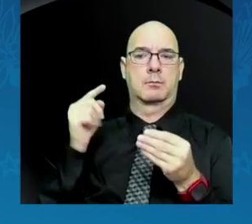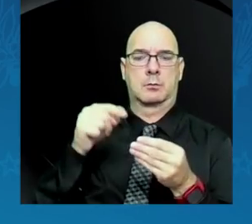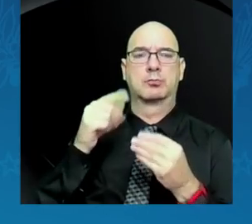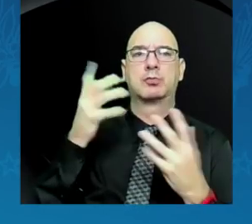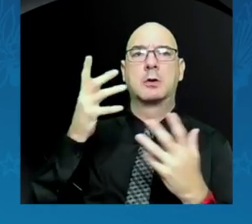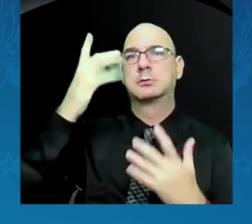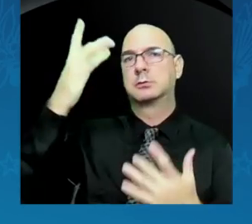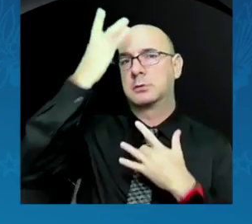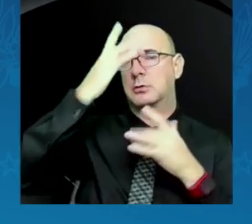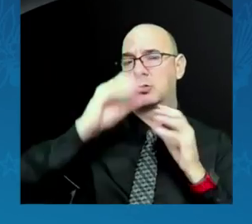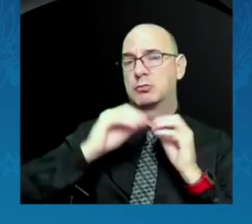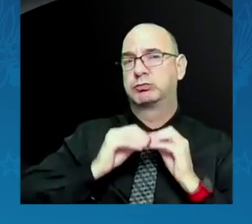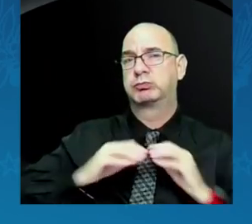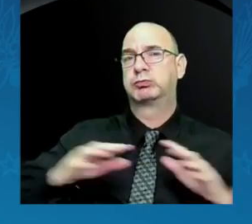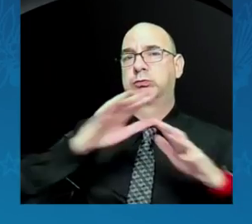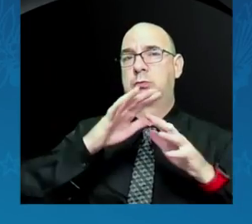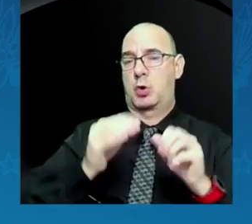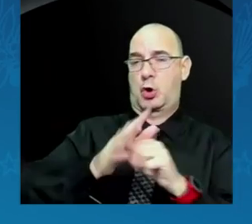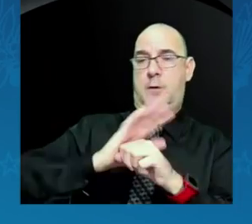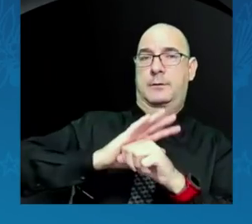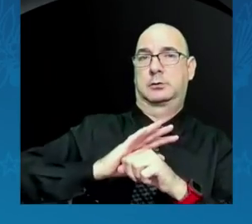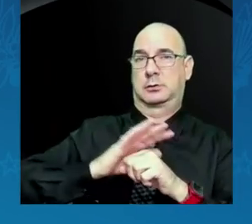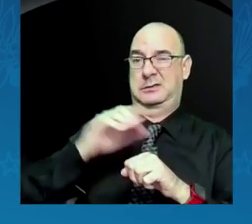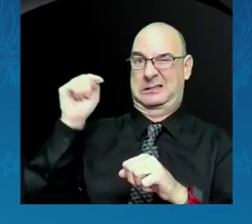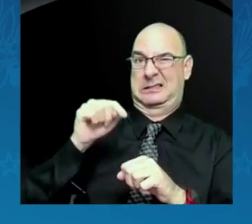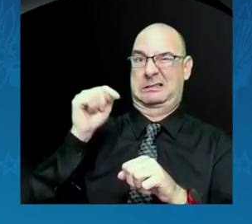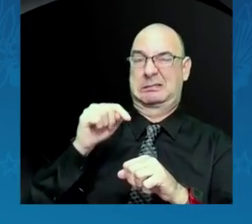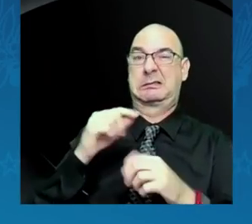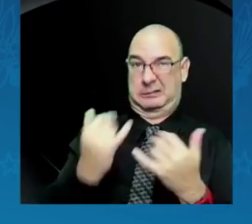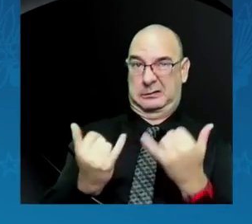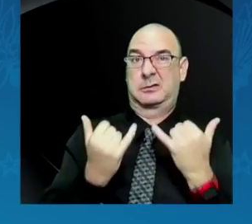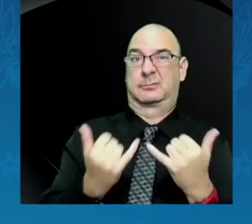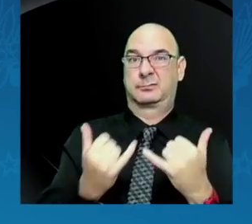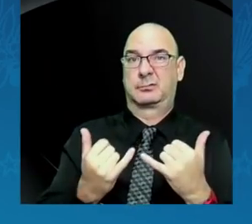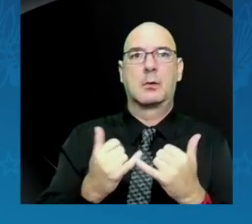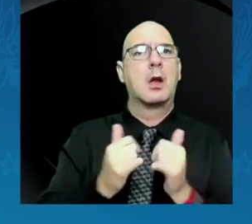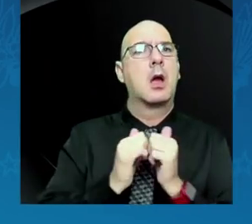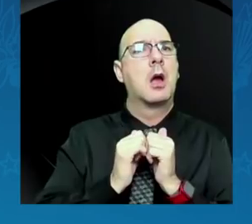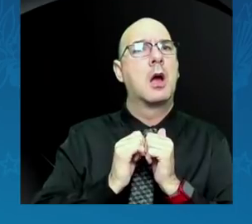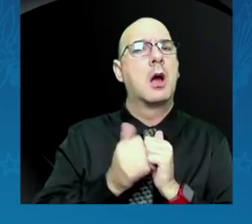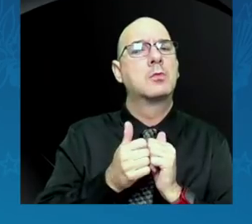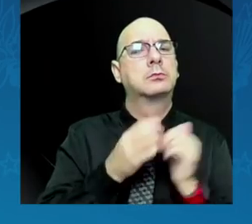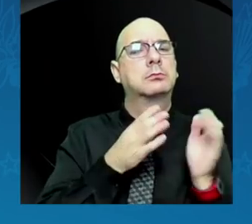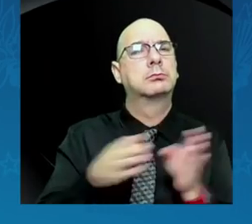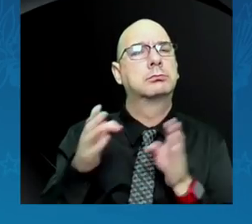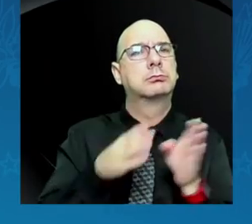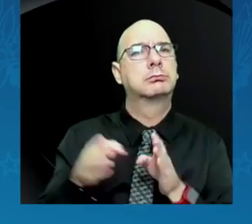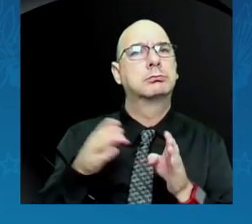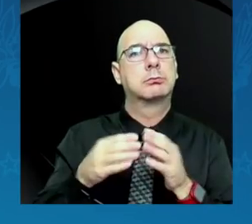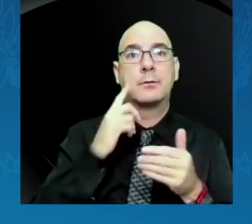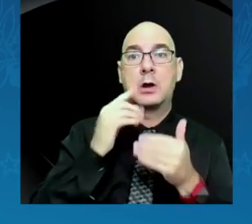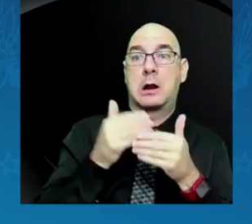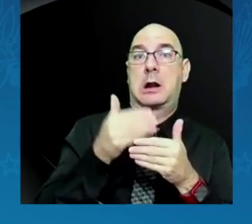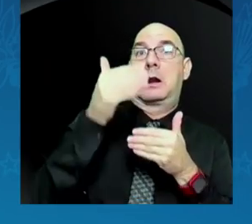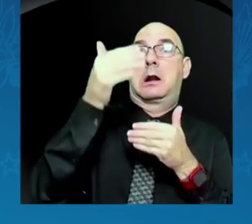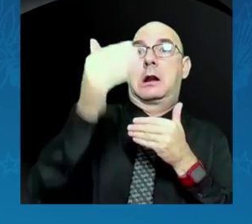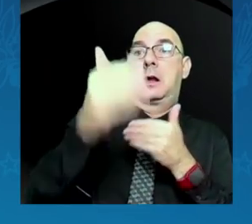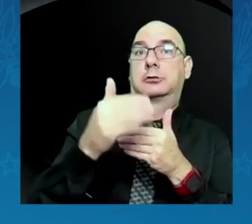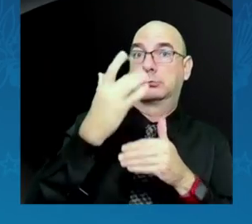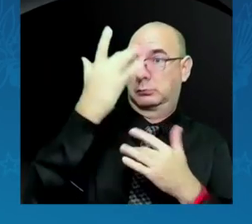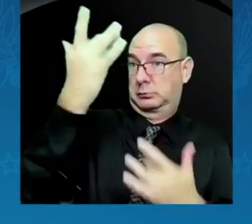next pandemic, and what our two nations have a moral obligation and responsibility to